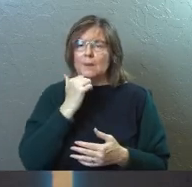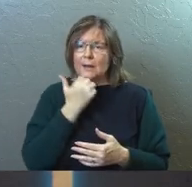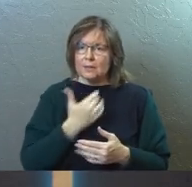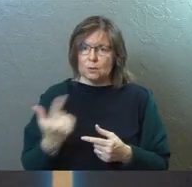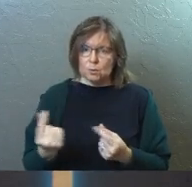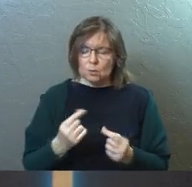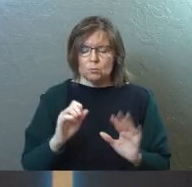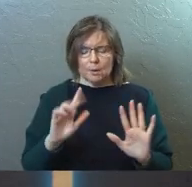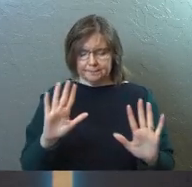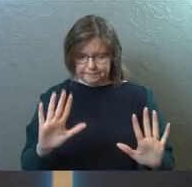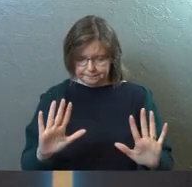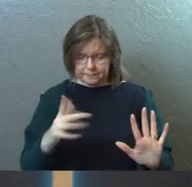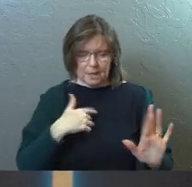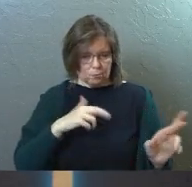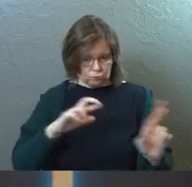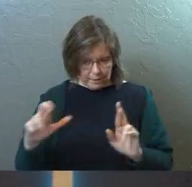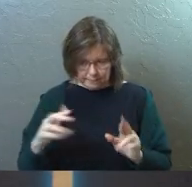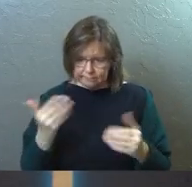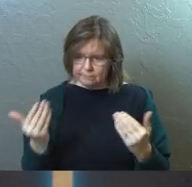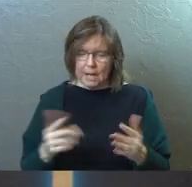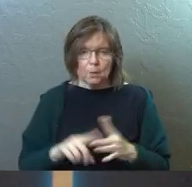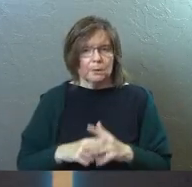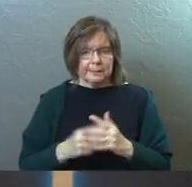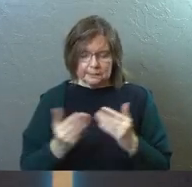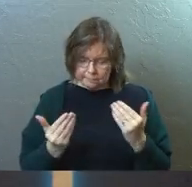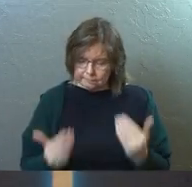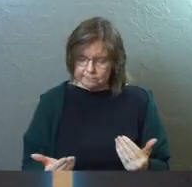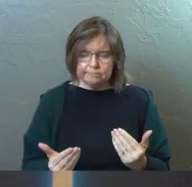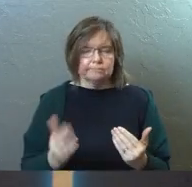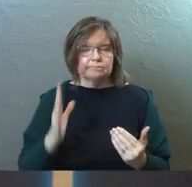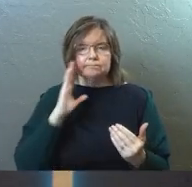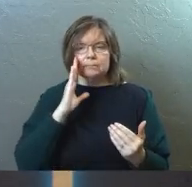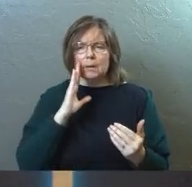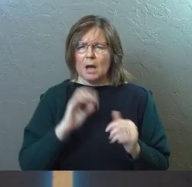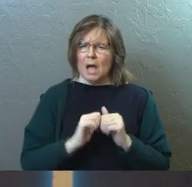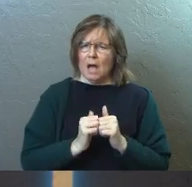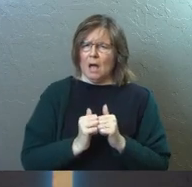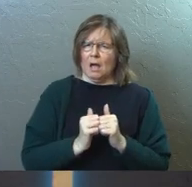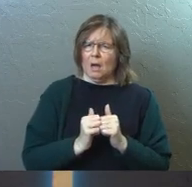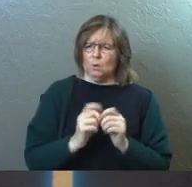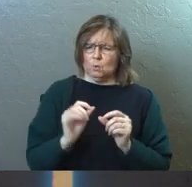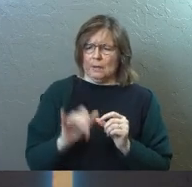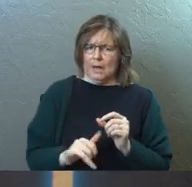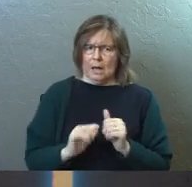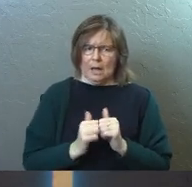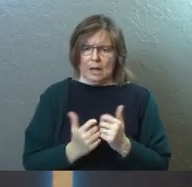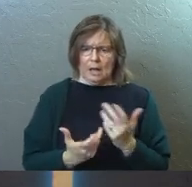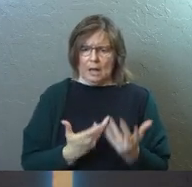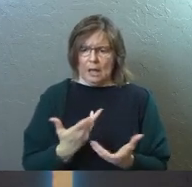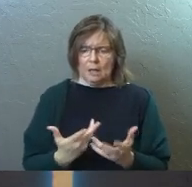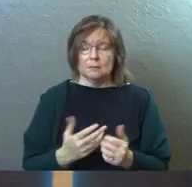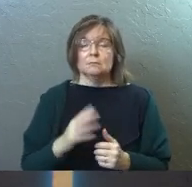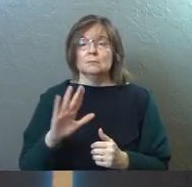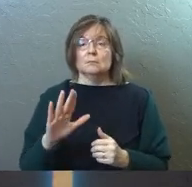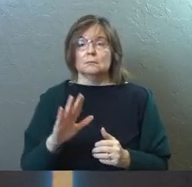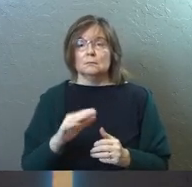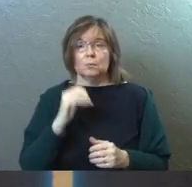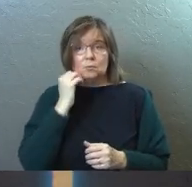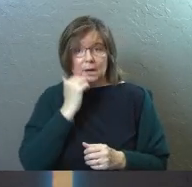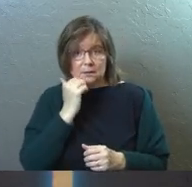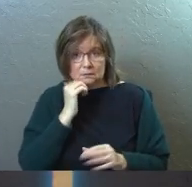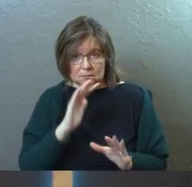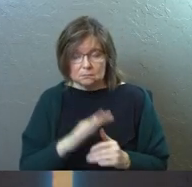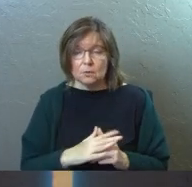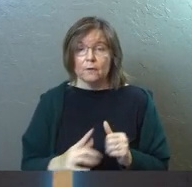things that you can do. You're like, okay, I'm ready. I'll initiate. I'll go first. But how in the world do I do it? So here's some